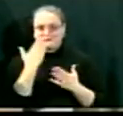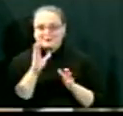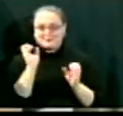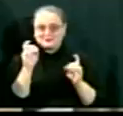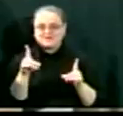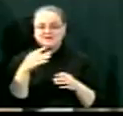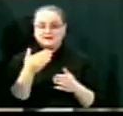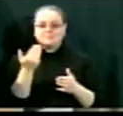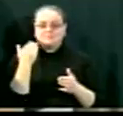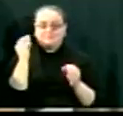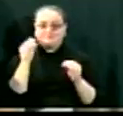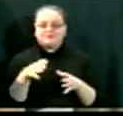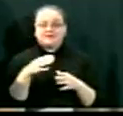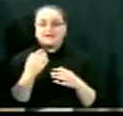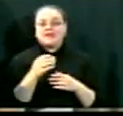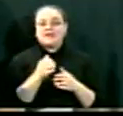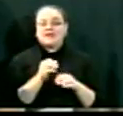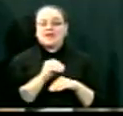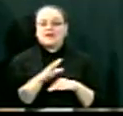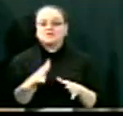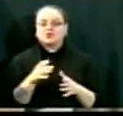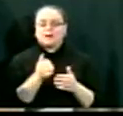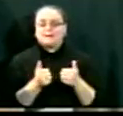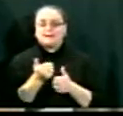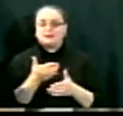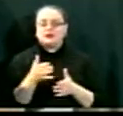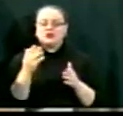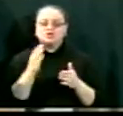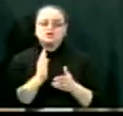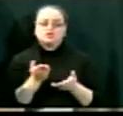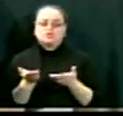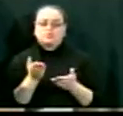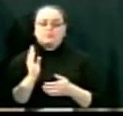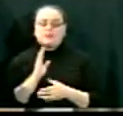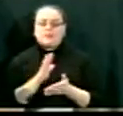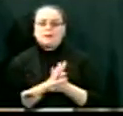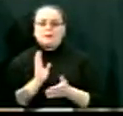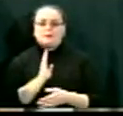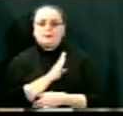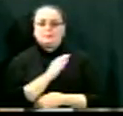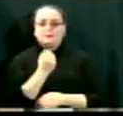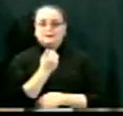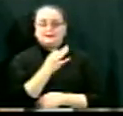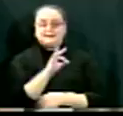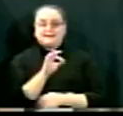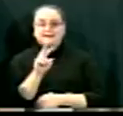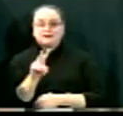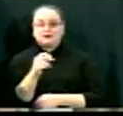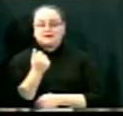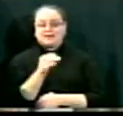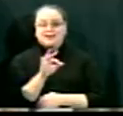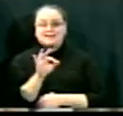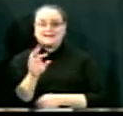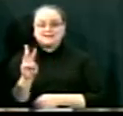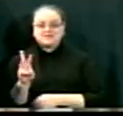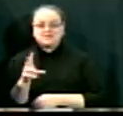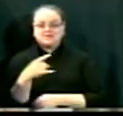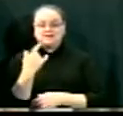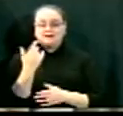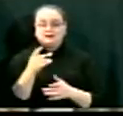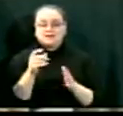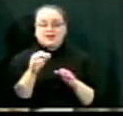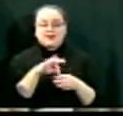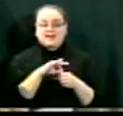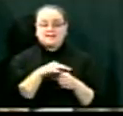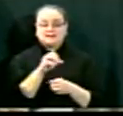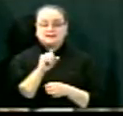former teacher, counselor, administrator, he served on this school board from 1992 to 1996. He was elected to the state